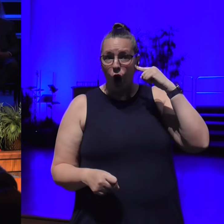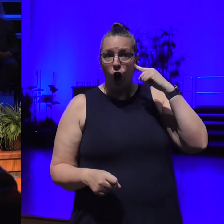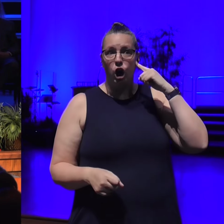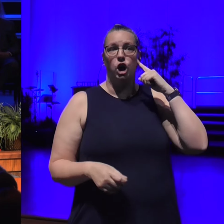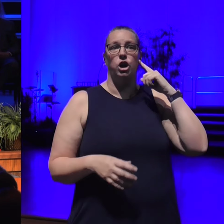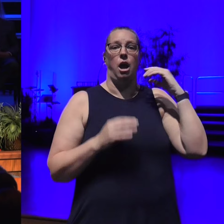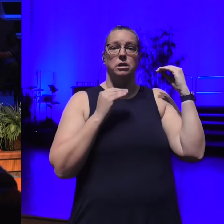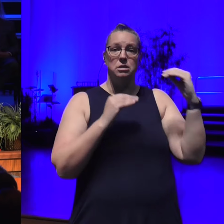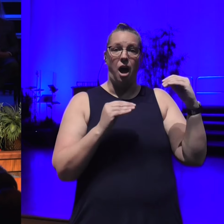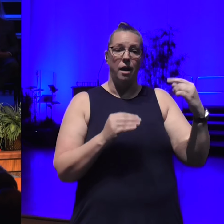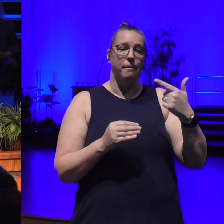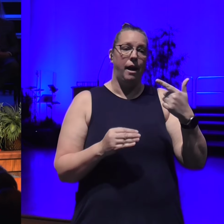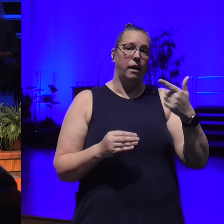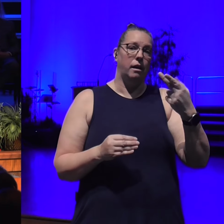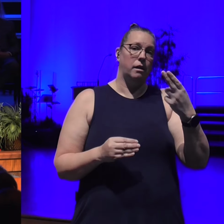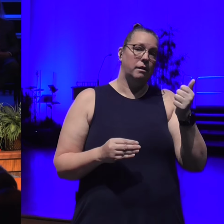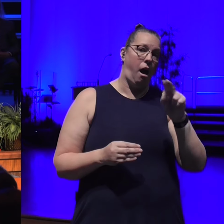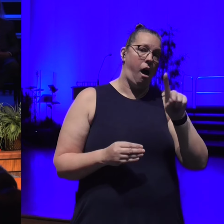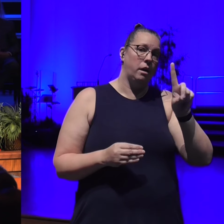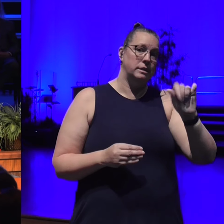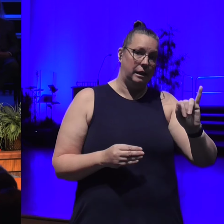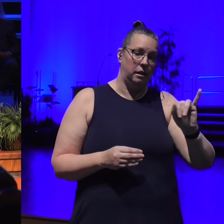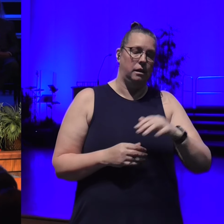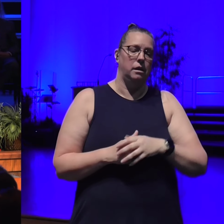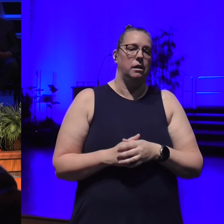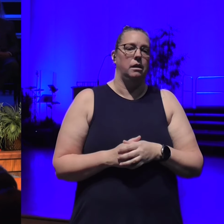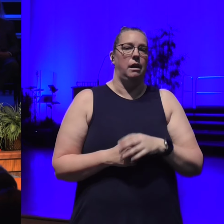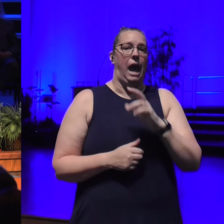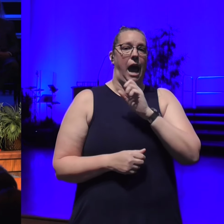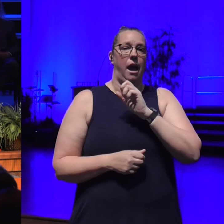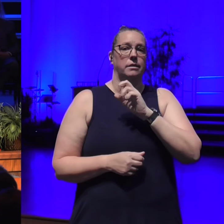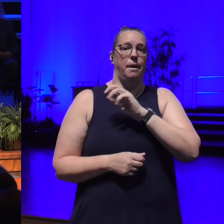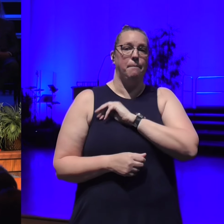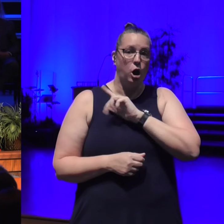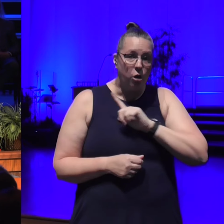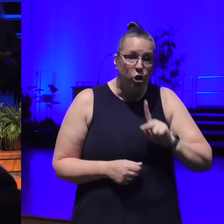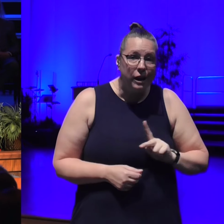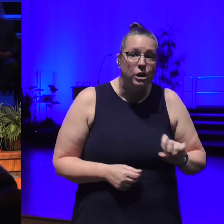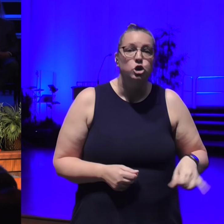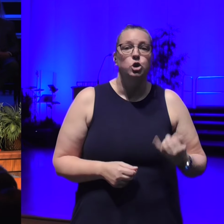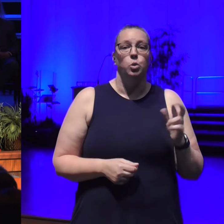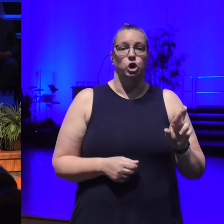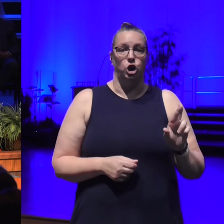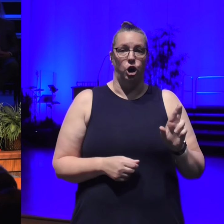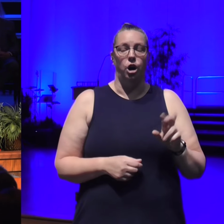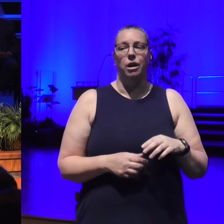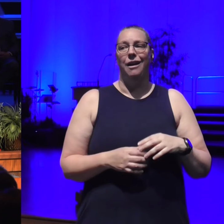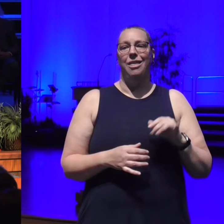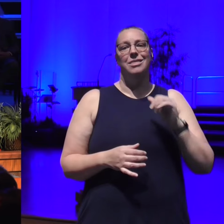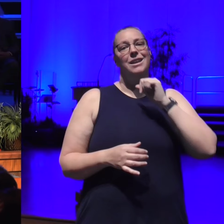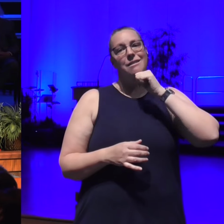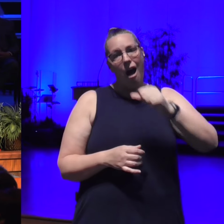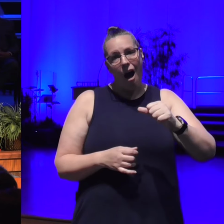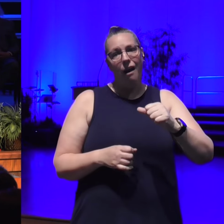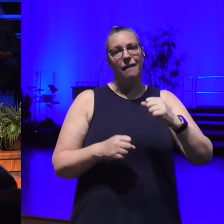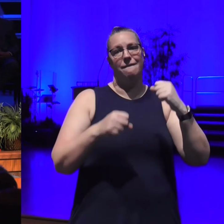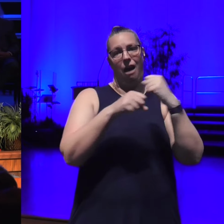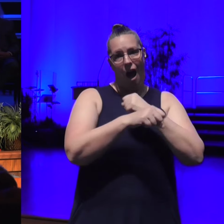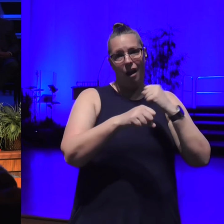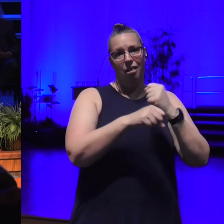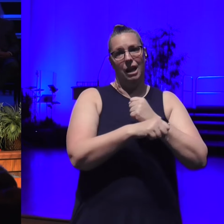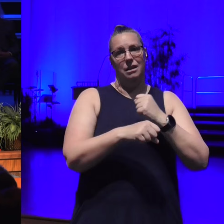taught by Gandhi and the great Reverend Dr. Martin Luther King Jr. That kind of nonviolence that stands in